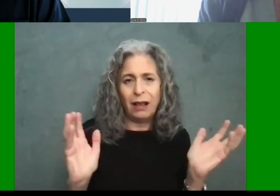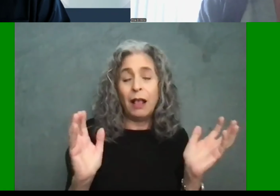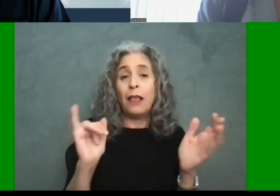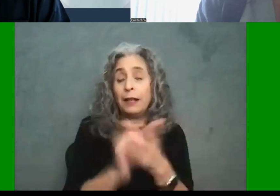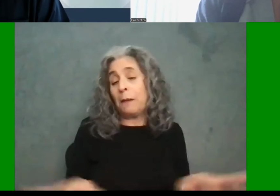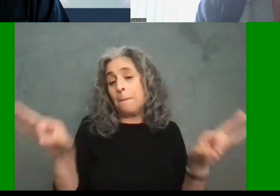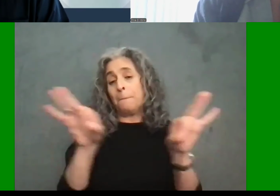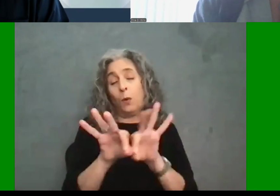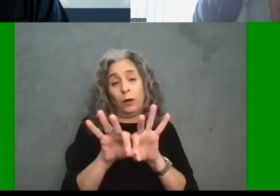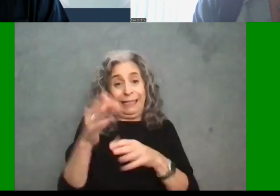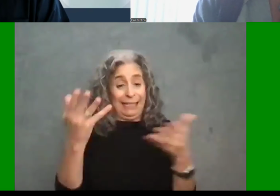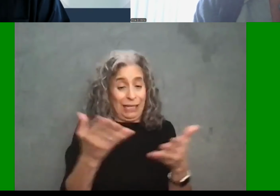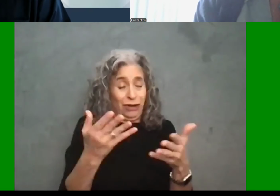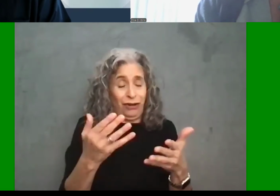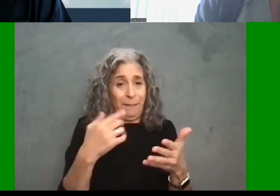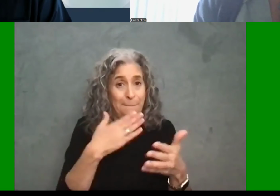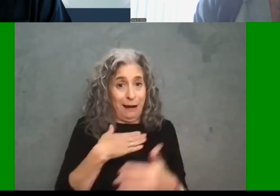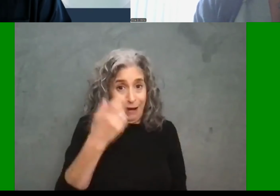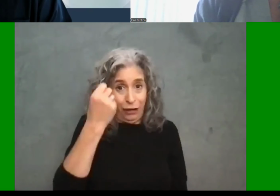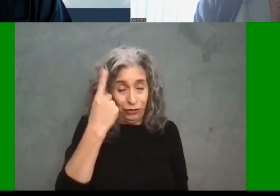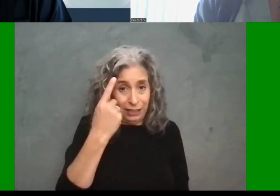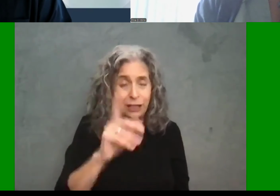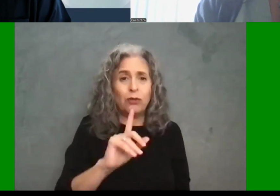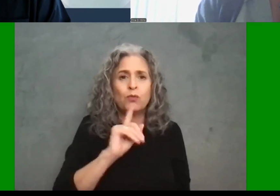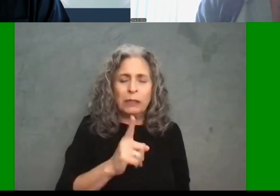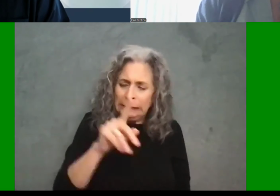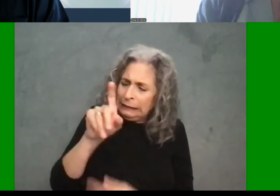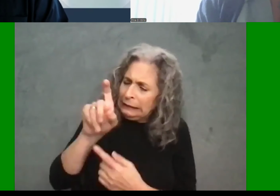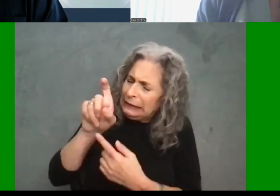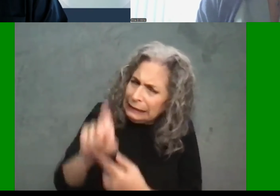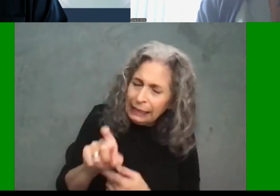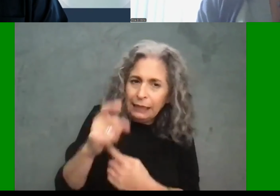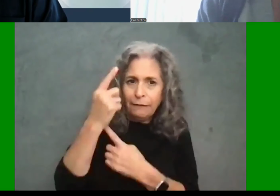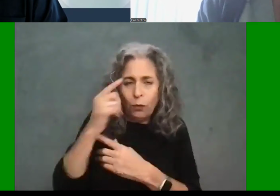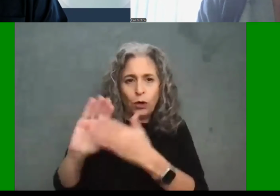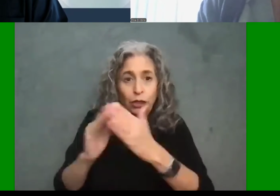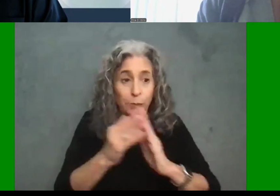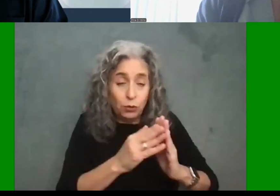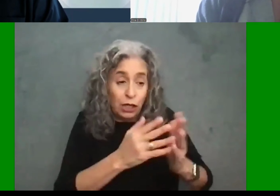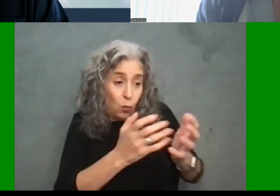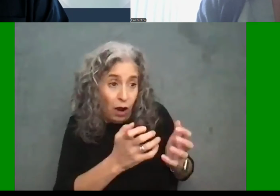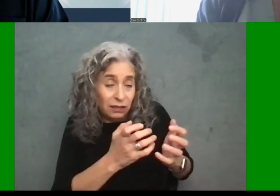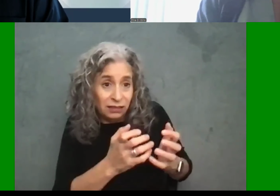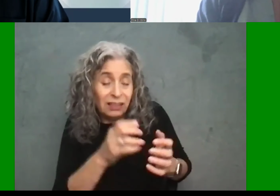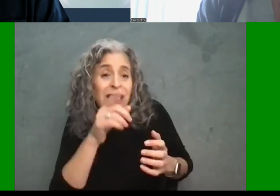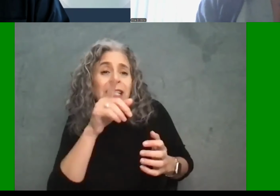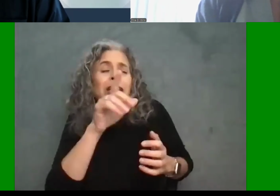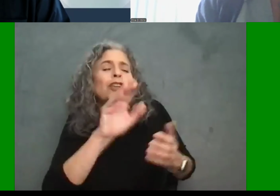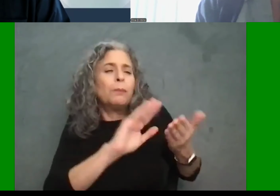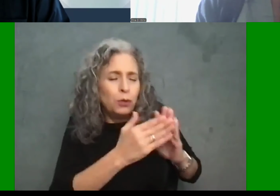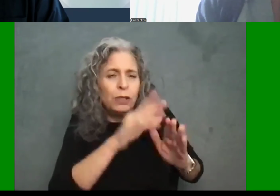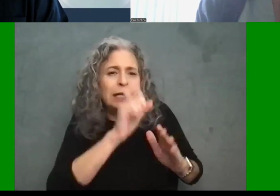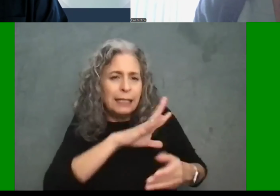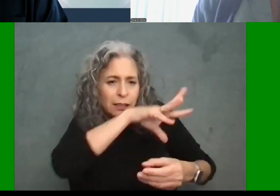I gather, is there's going to be a real dire need. If the community wants this, the community needs to be